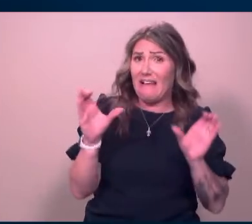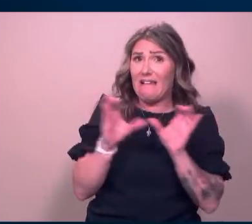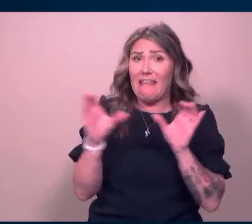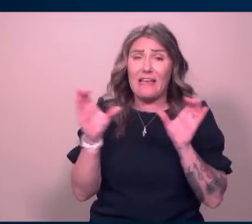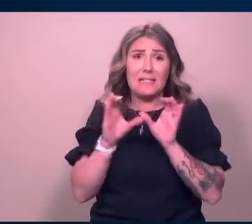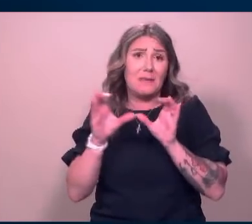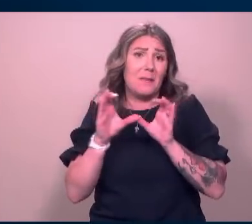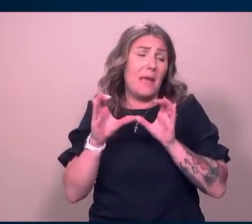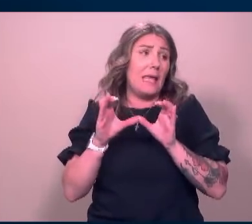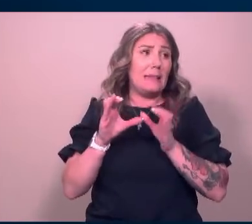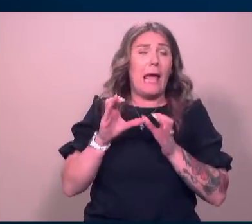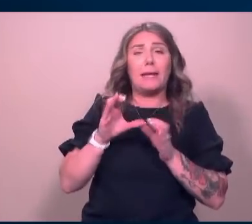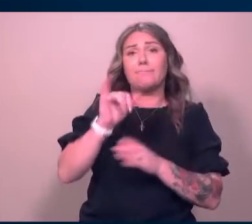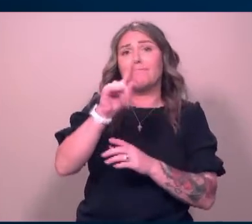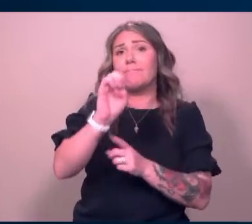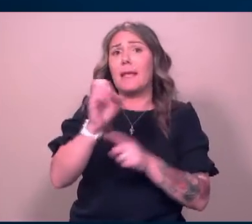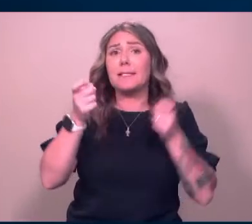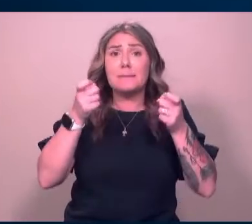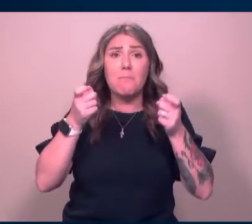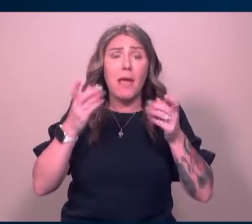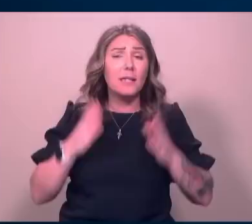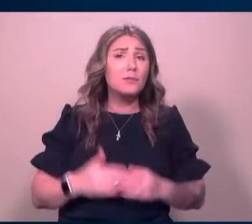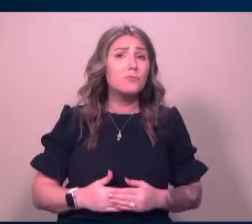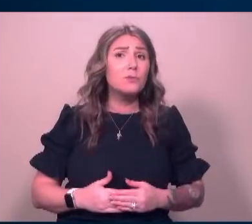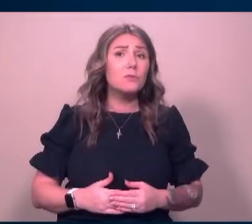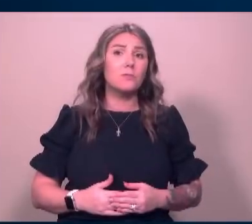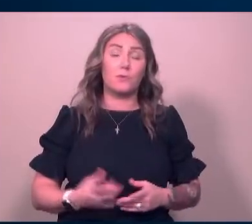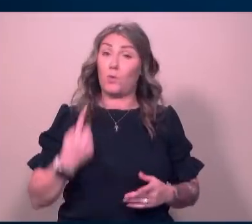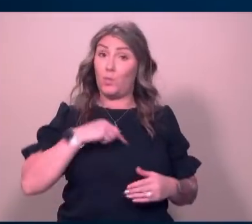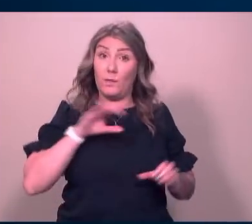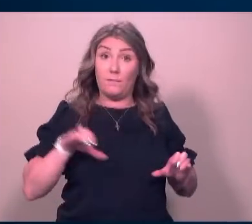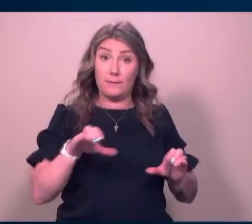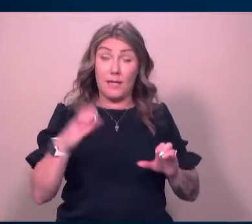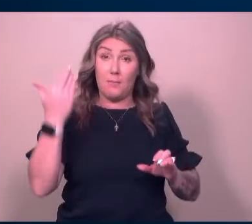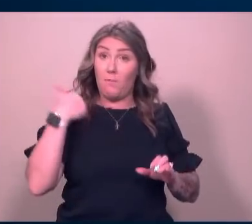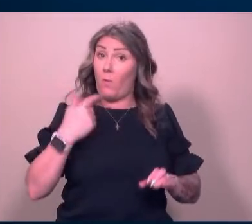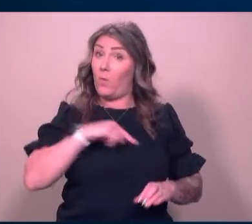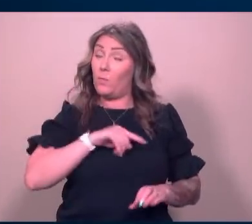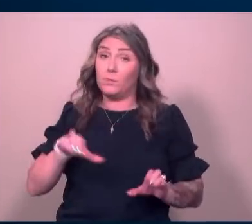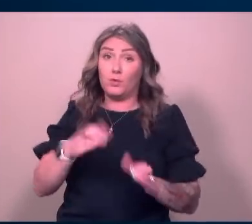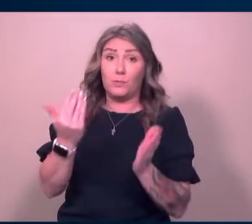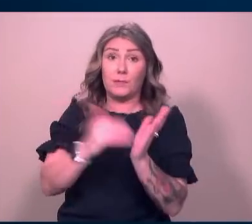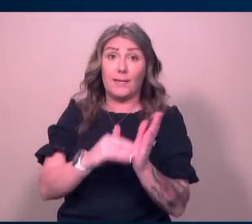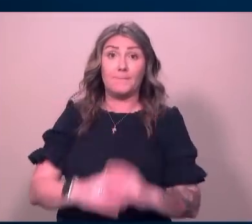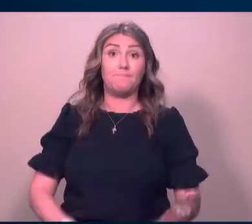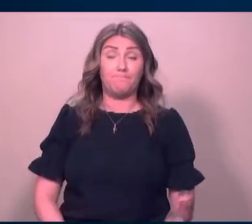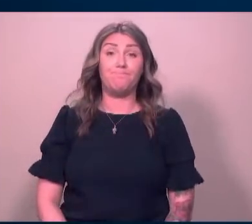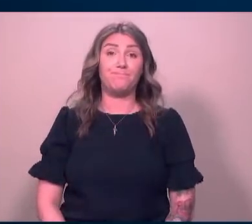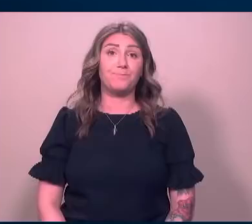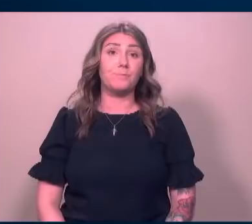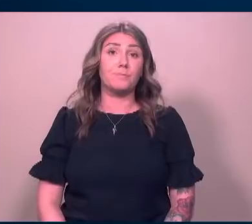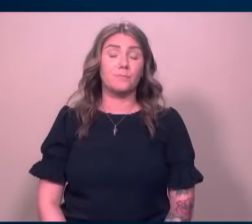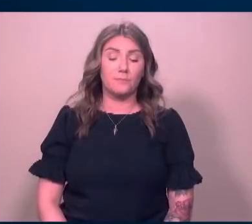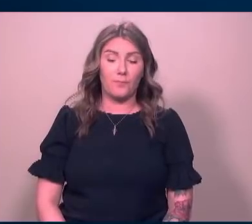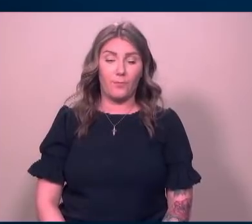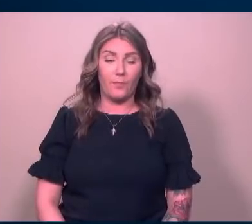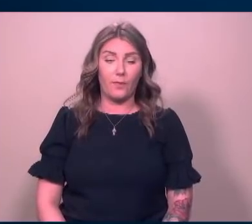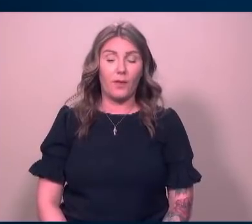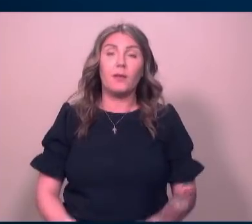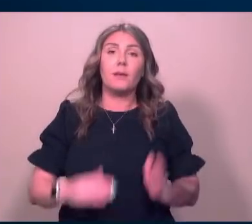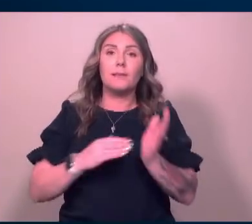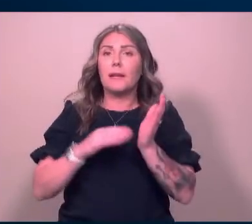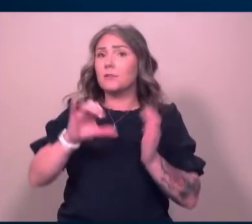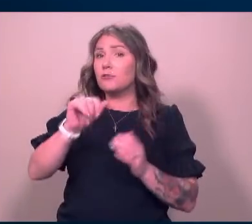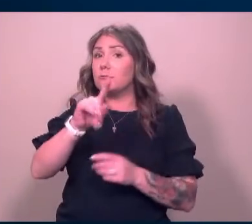management, case management? You bet. What can people do? We've done it before. We do it again. I think Dr. Steele,